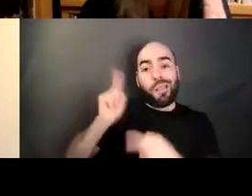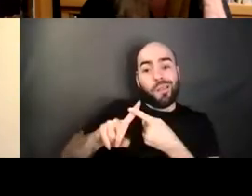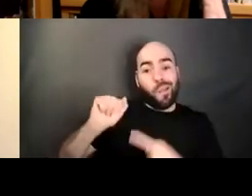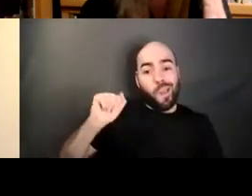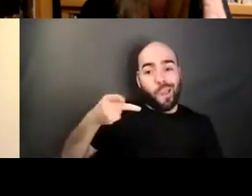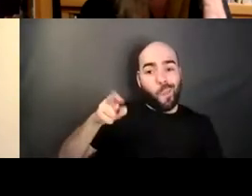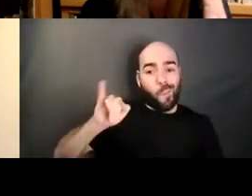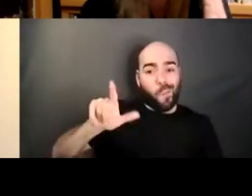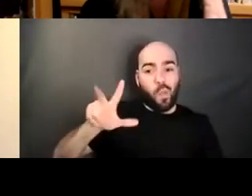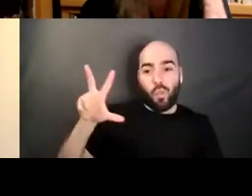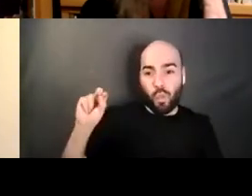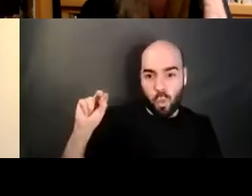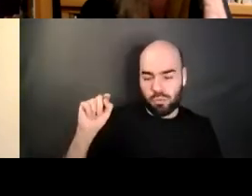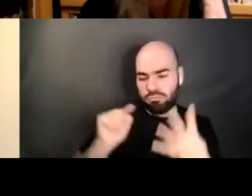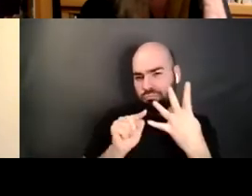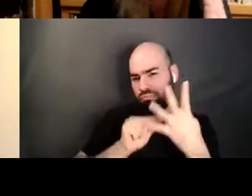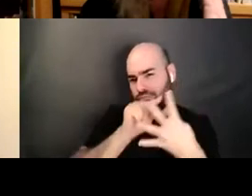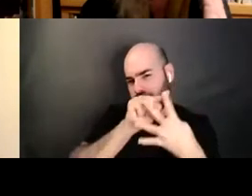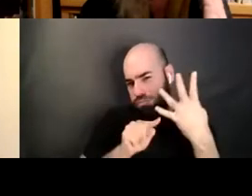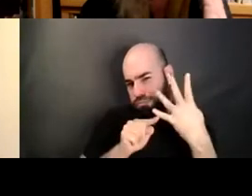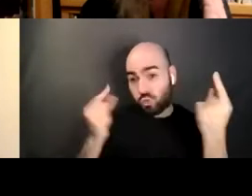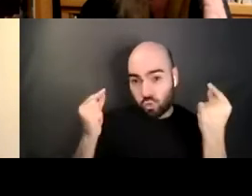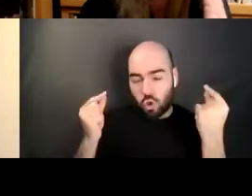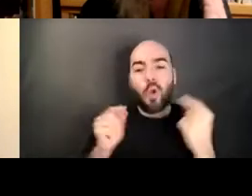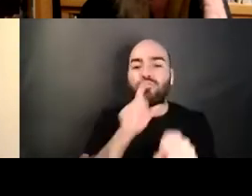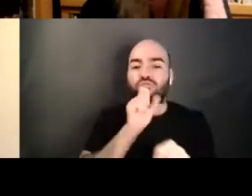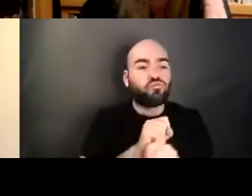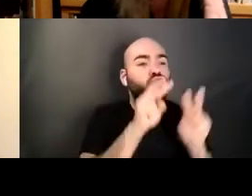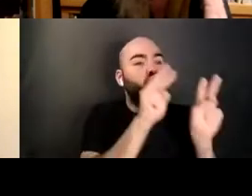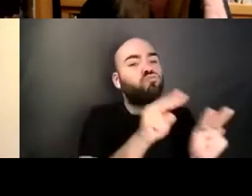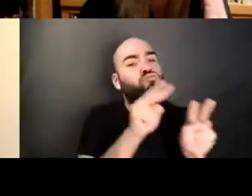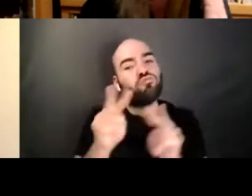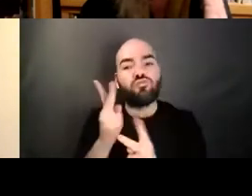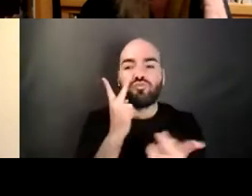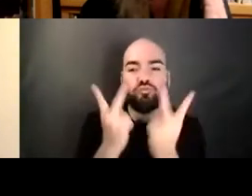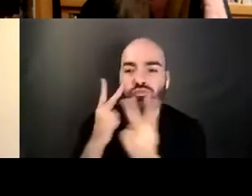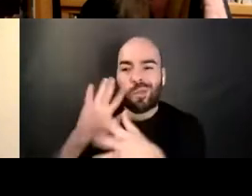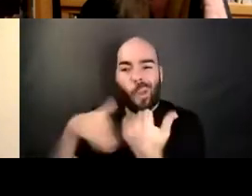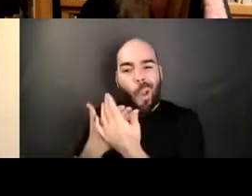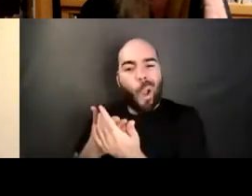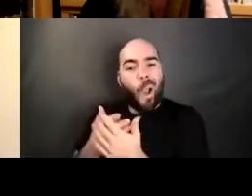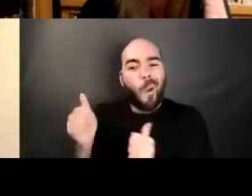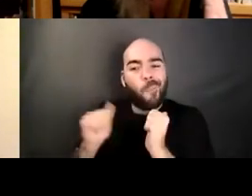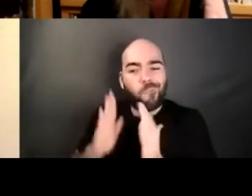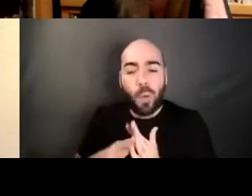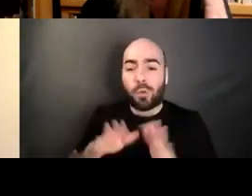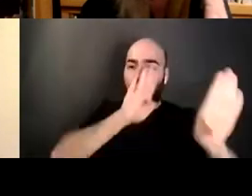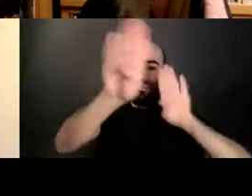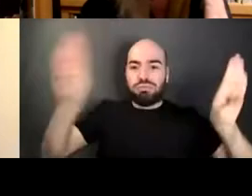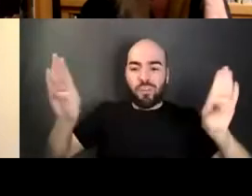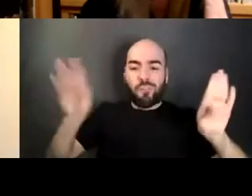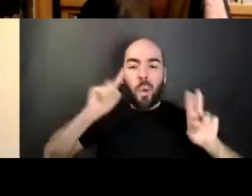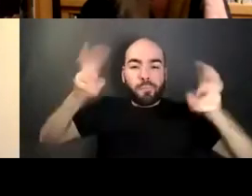you'll be able to see the exhibit of not just the artists here, but also the rest of the artists in IAM